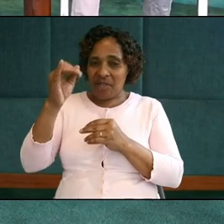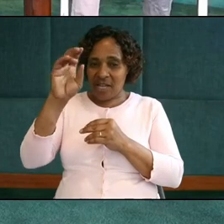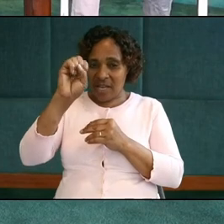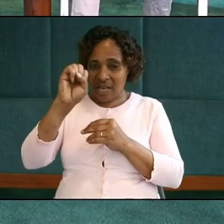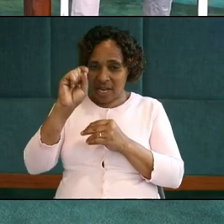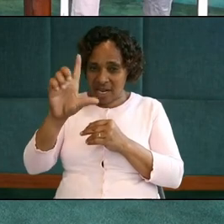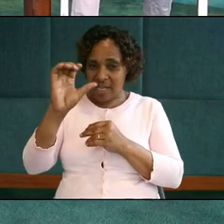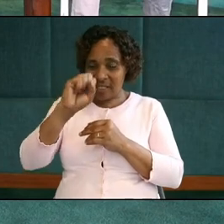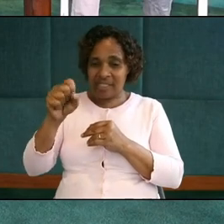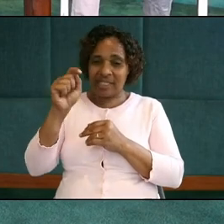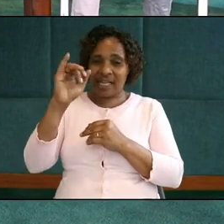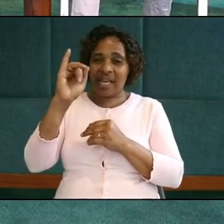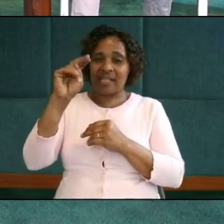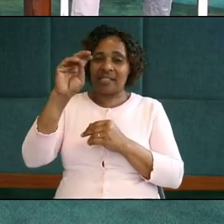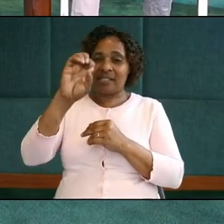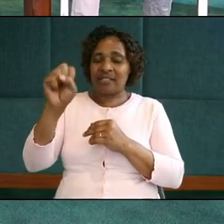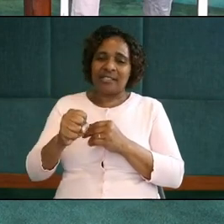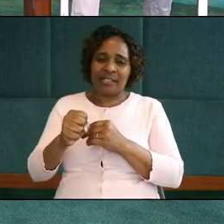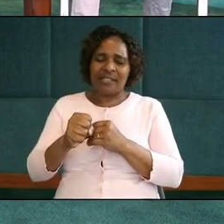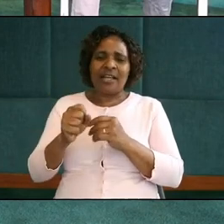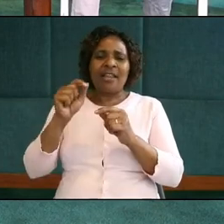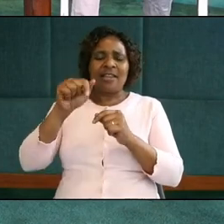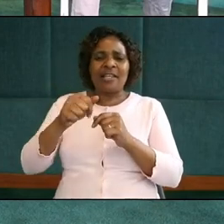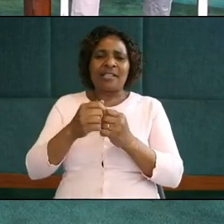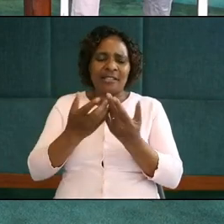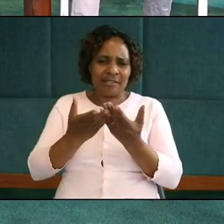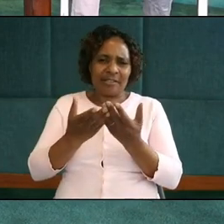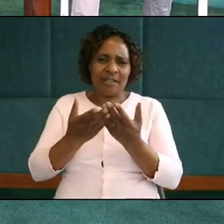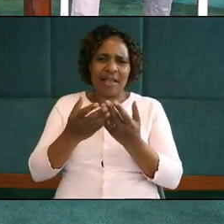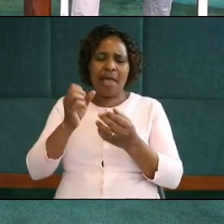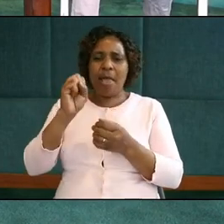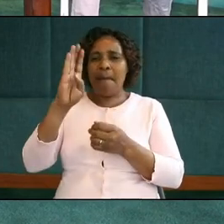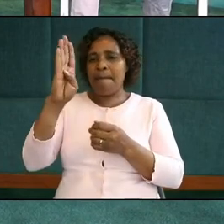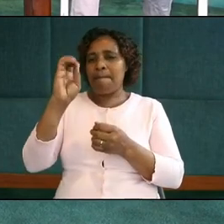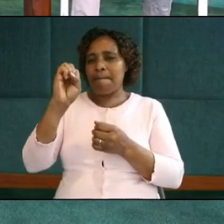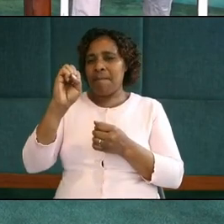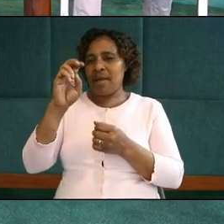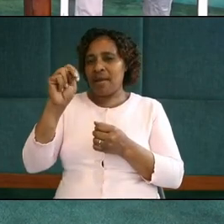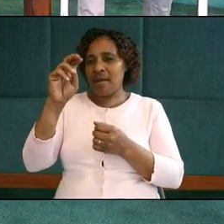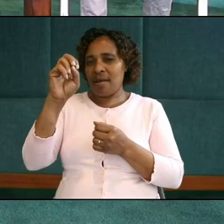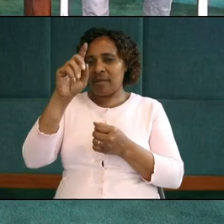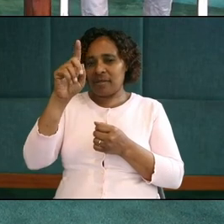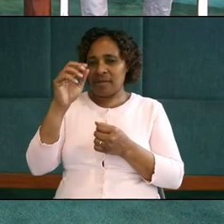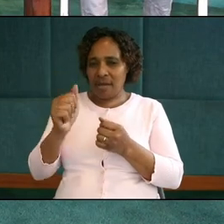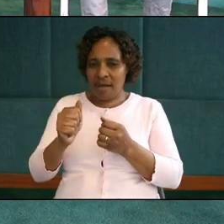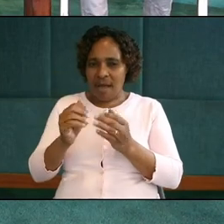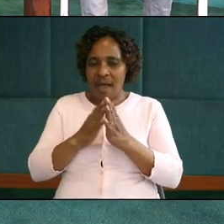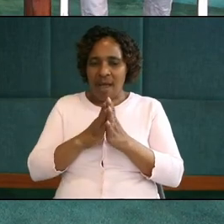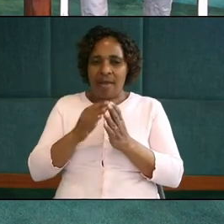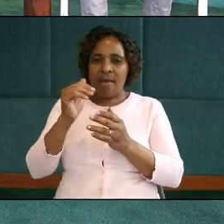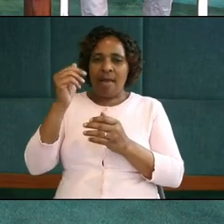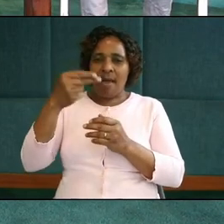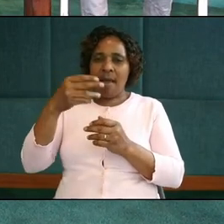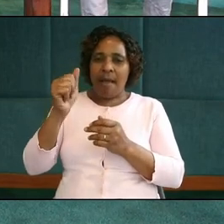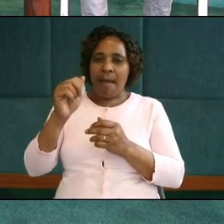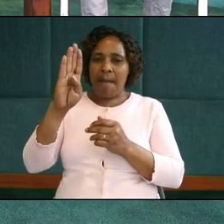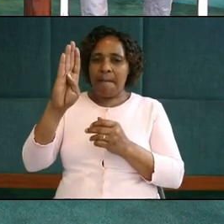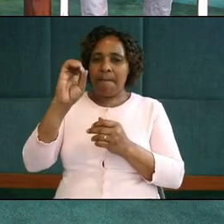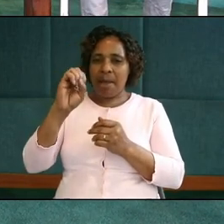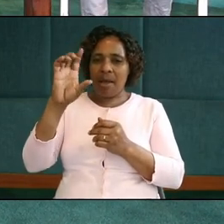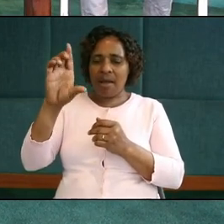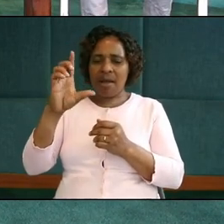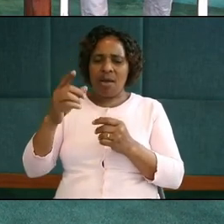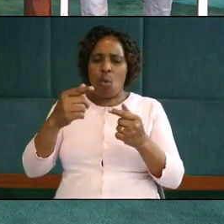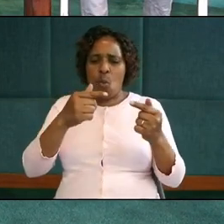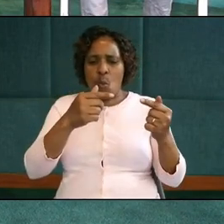Ebenezer. The Philistines are at Aphek. Now, they go to war. And I wonder why they went